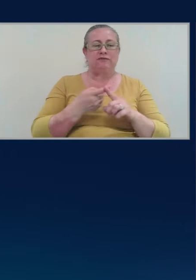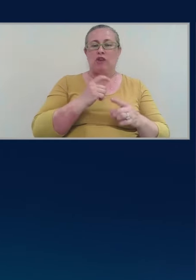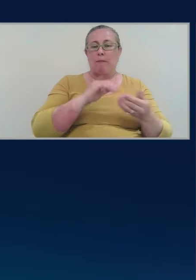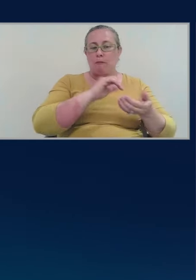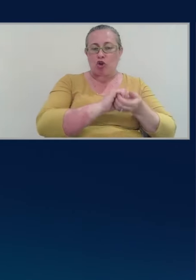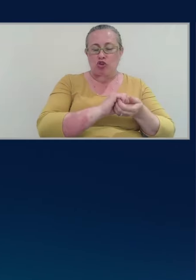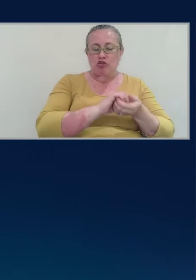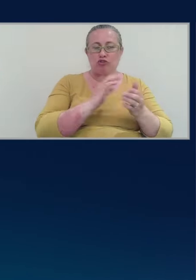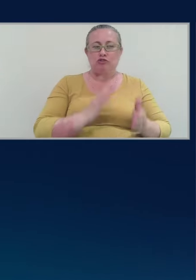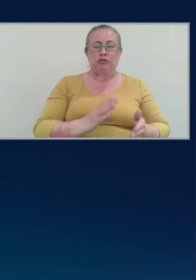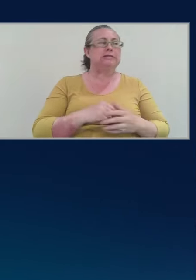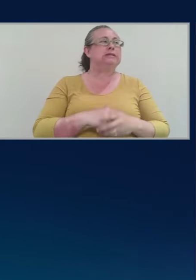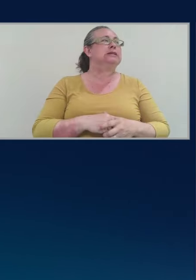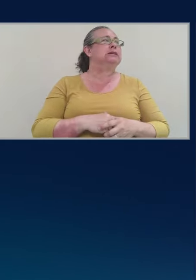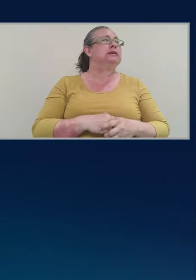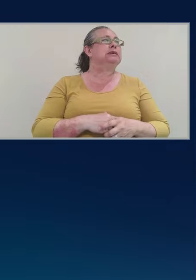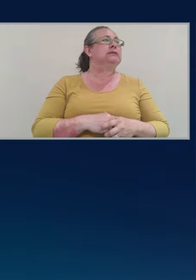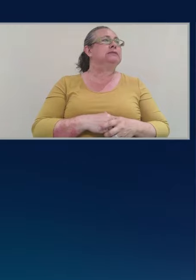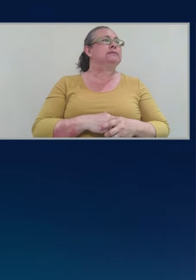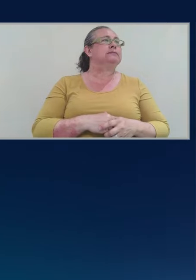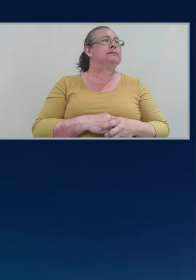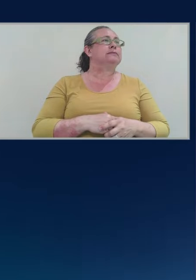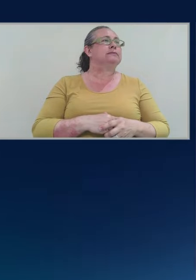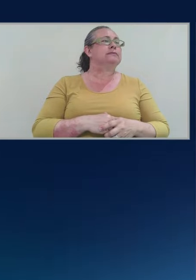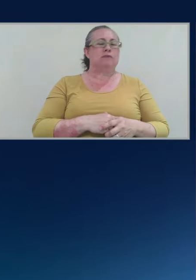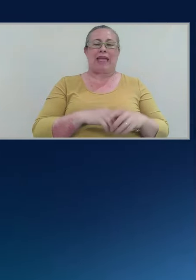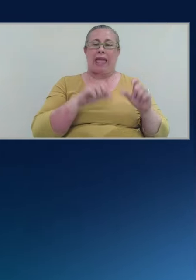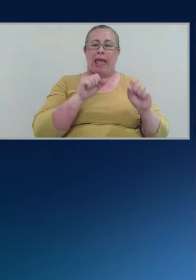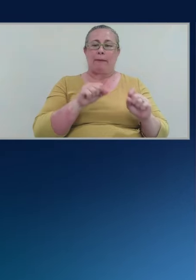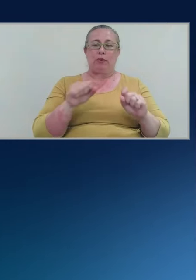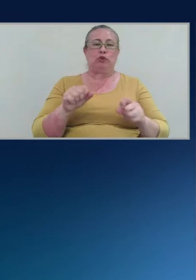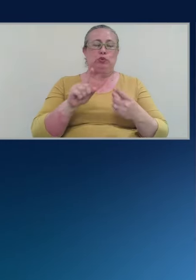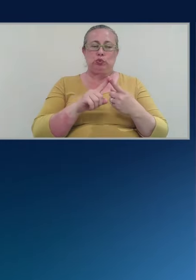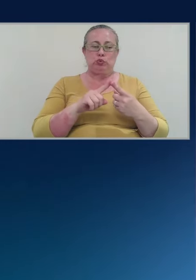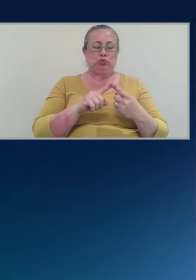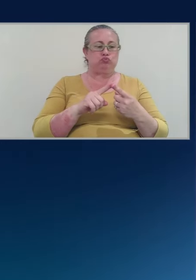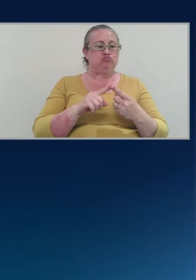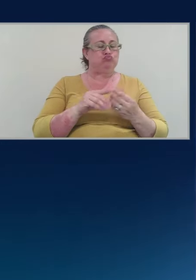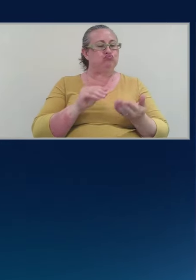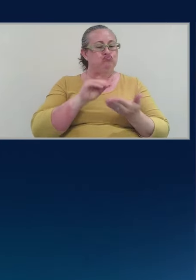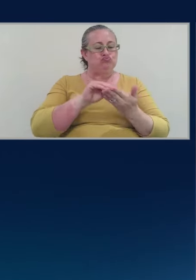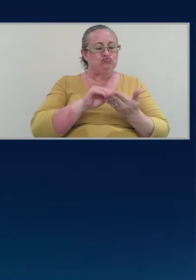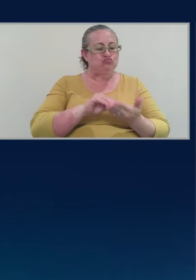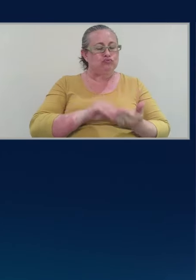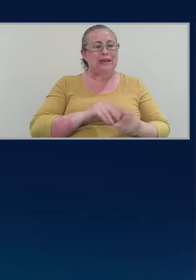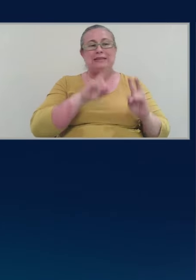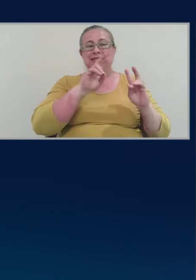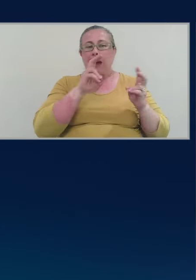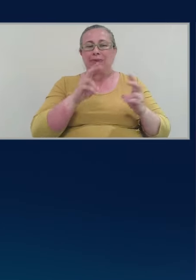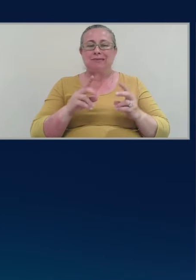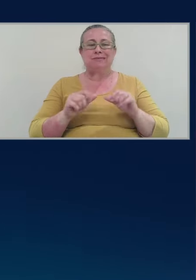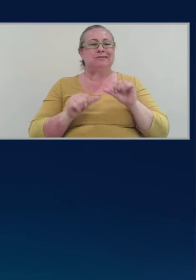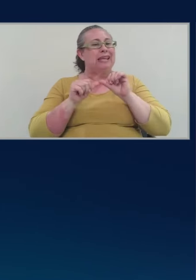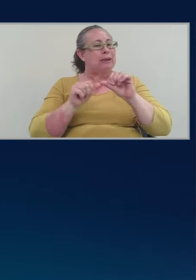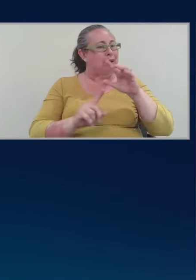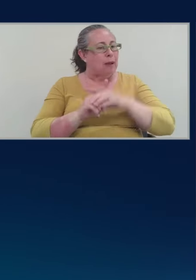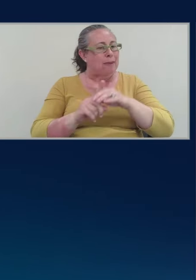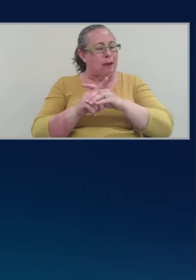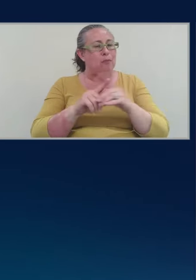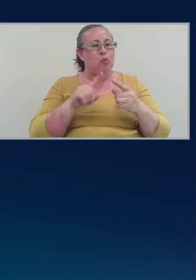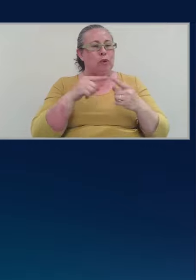with. We are able to keep track of what are the topics that keep coming up as we're engaging with